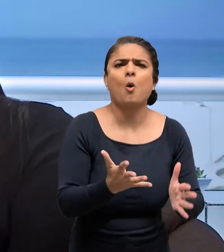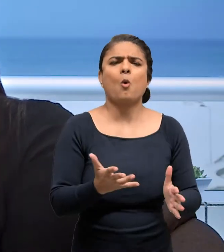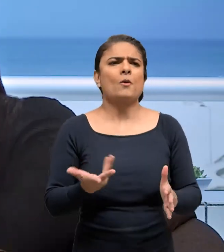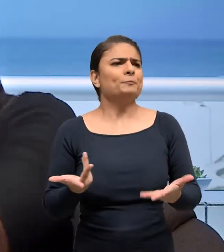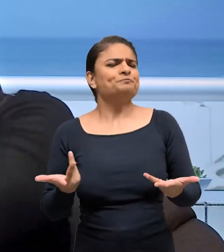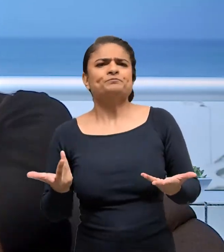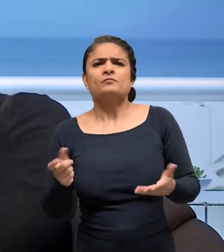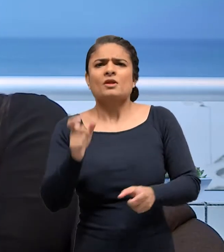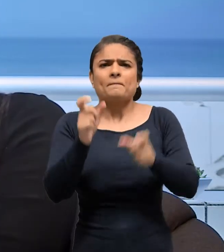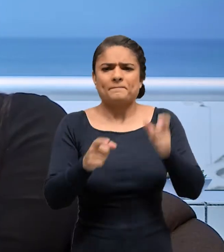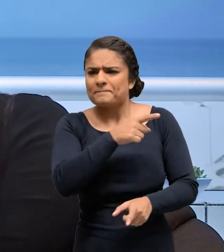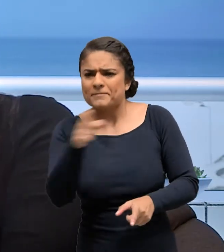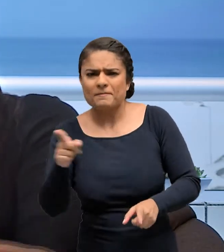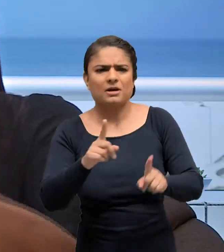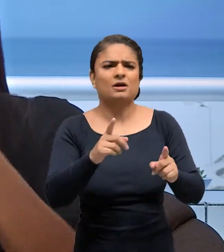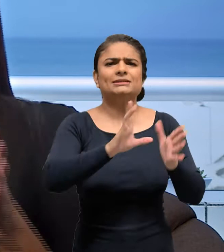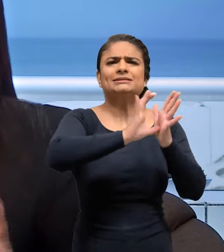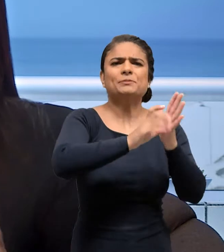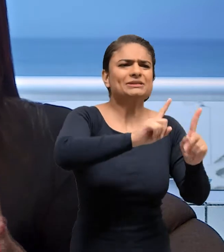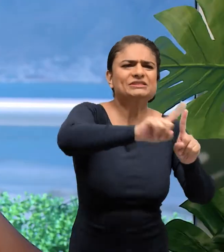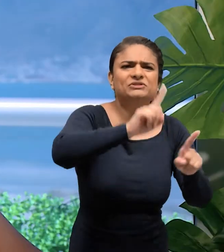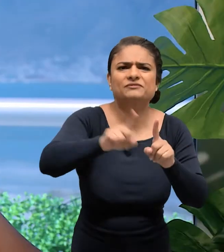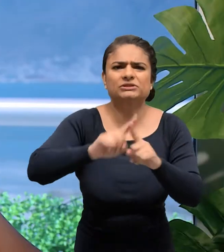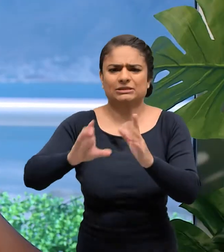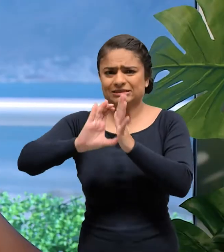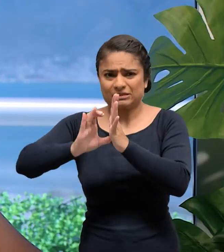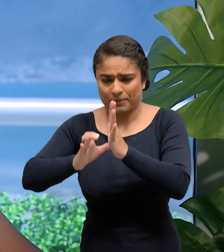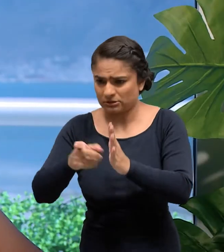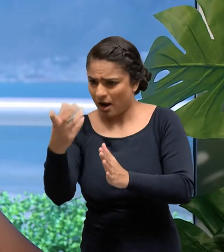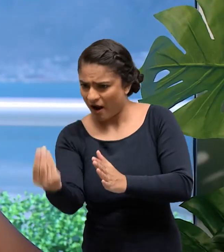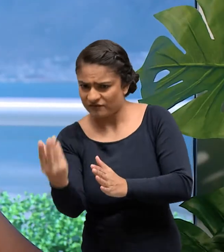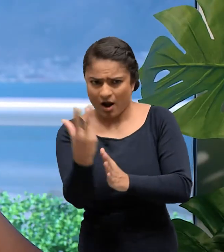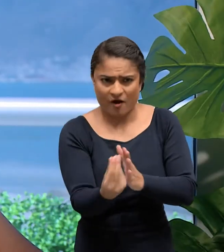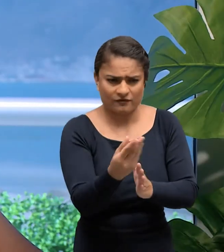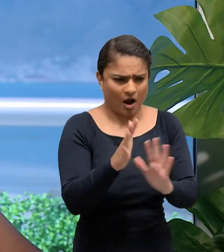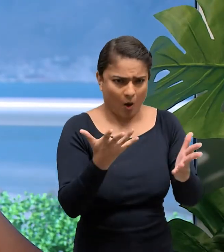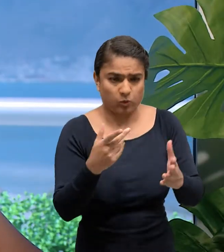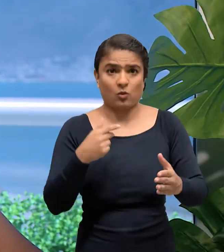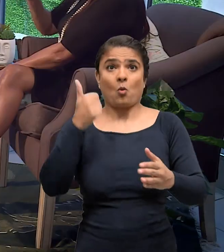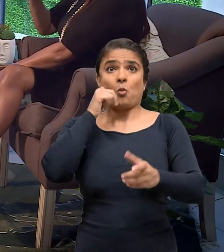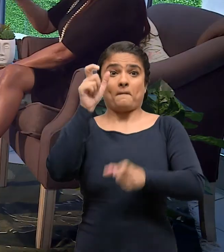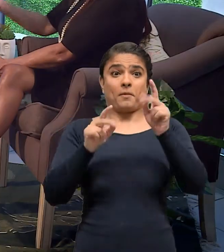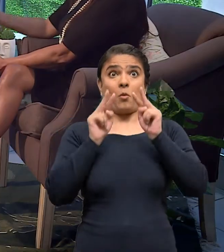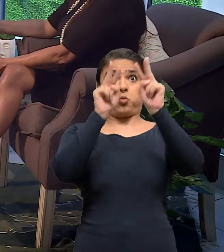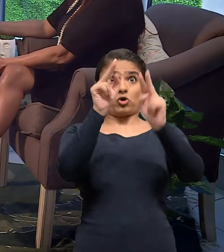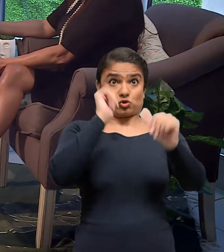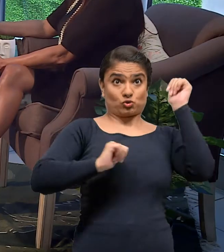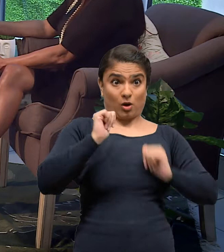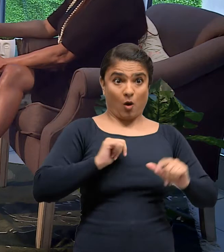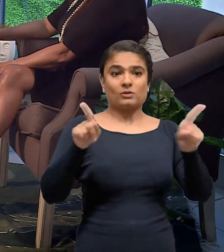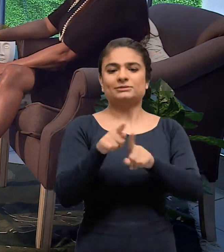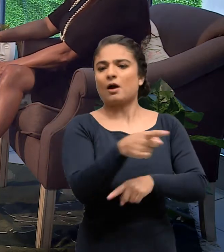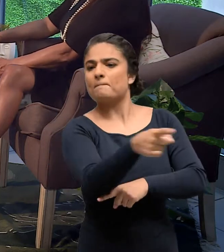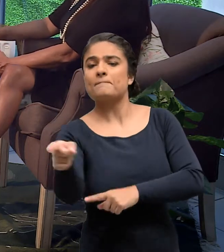na die patron en ons kyk na die kunstenaar ook. And so what we have done, I had various focus